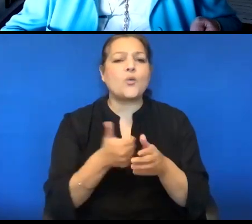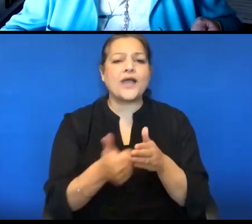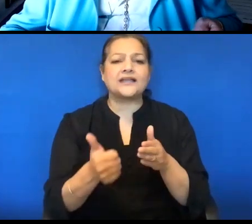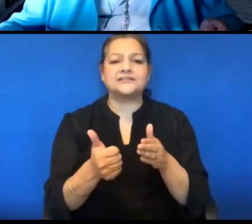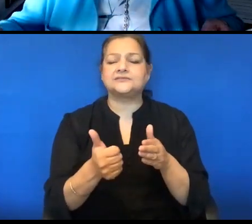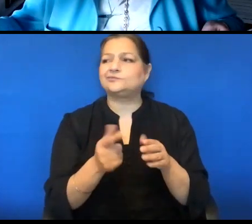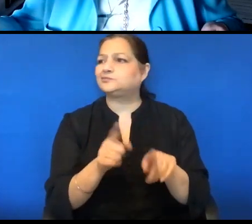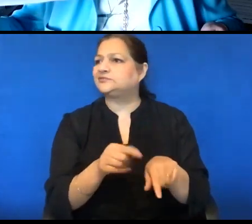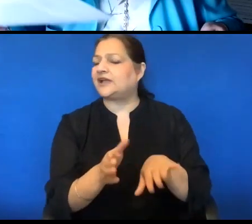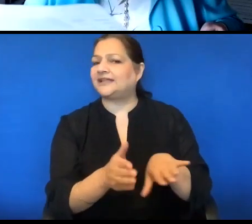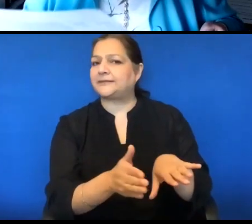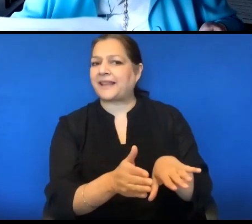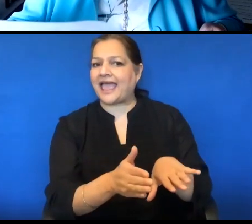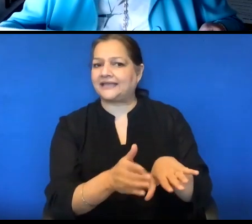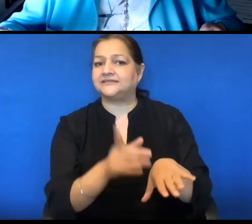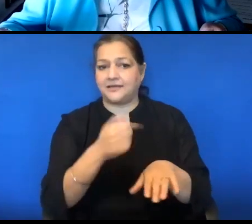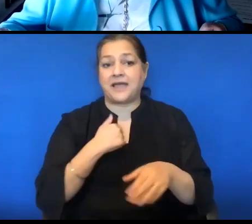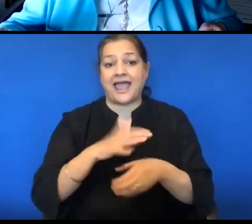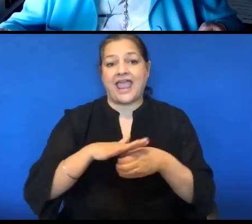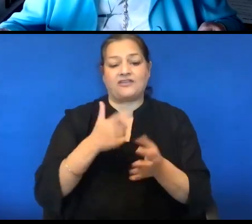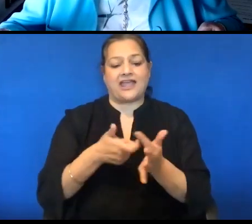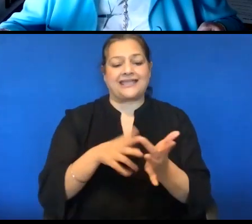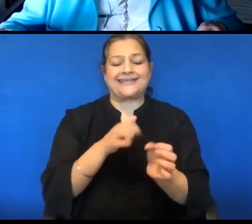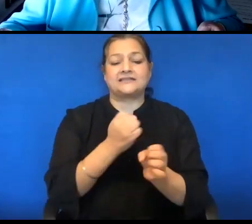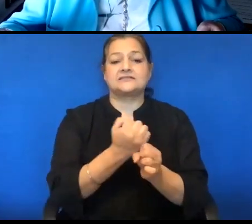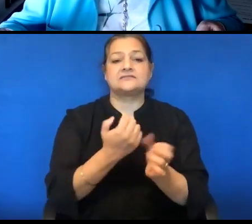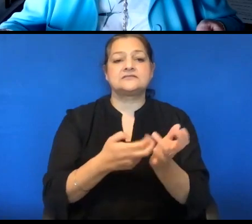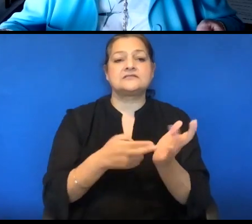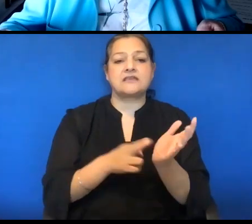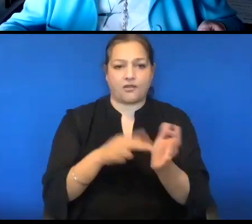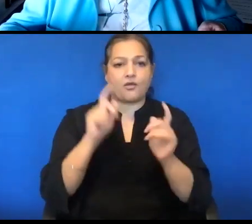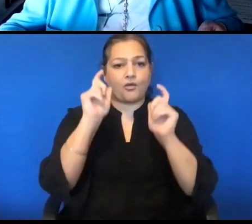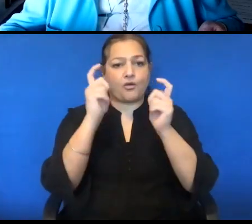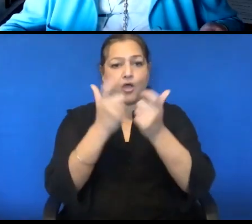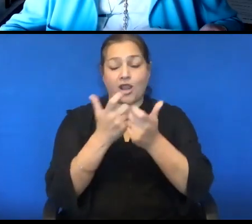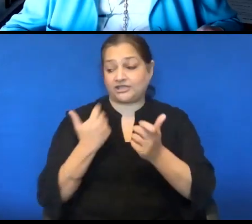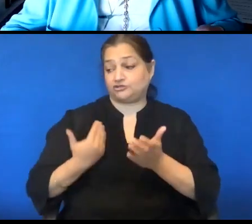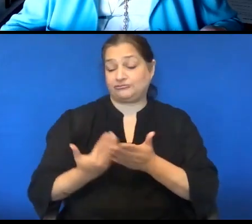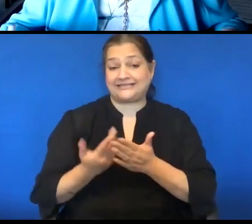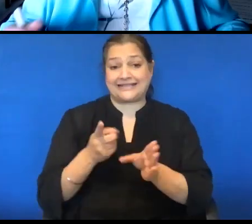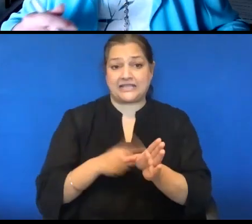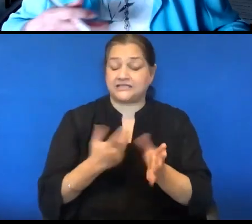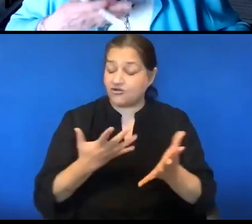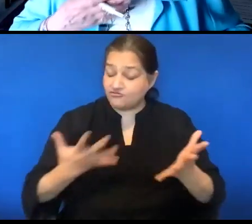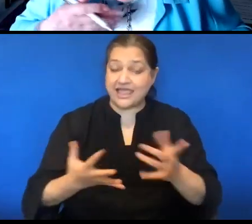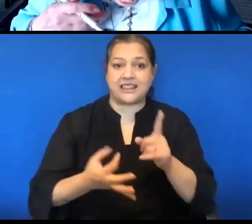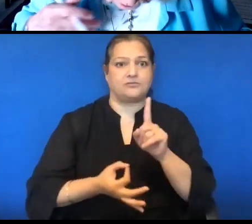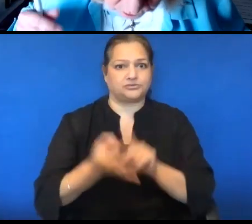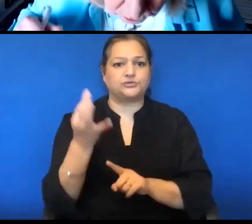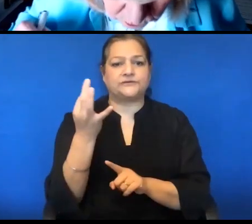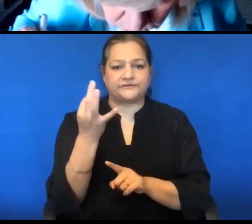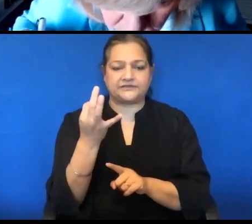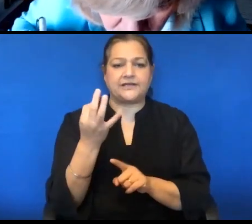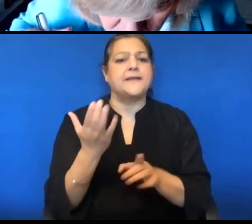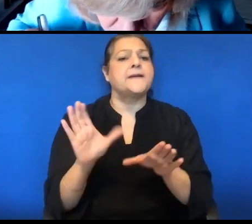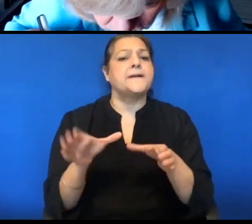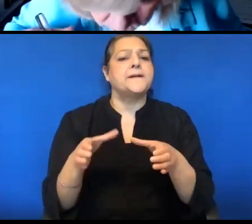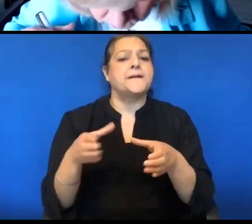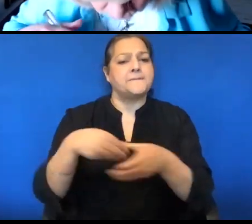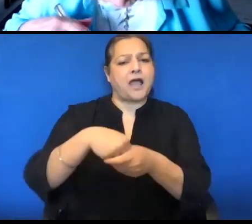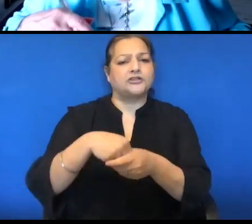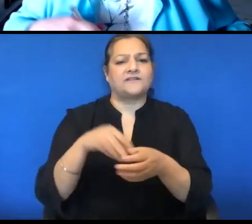area, Kingston College, which has really, really improved in recent years. And it's part of a consortium now, South Thames